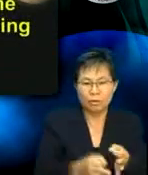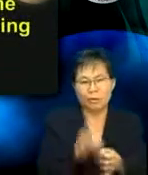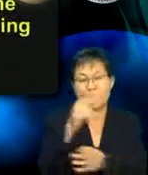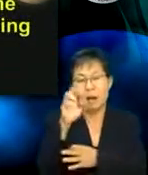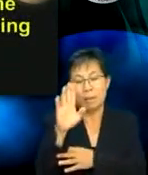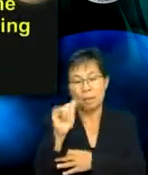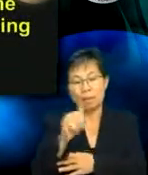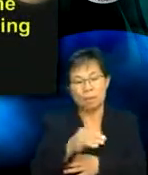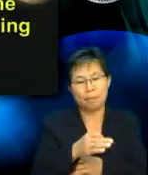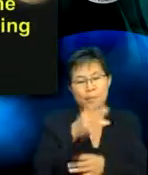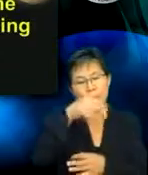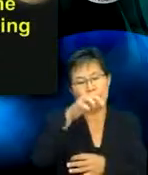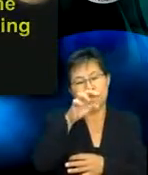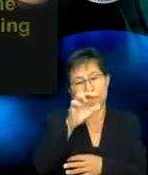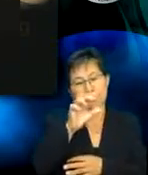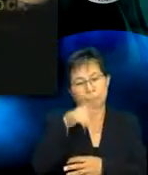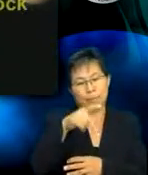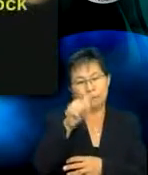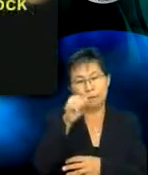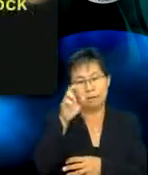Finding out the extent of flooding.